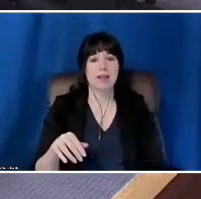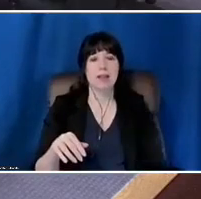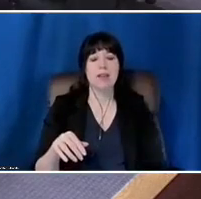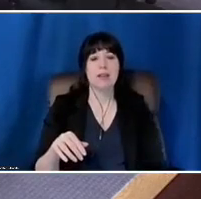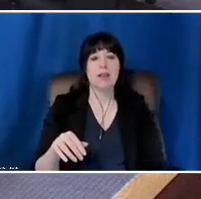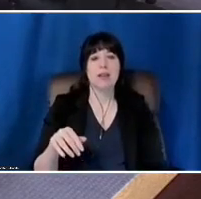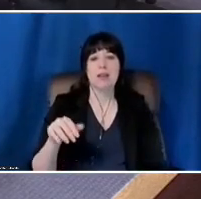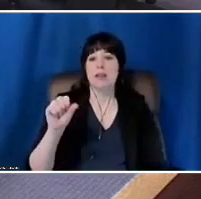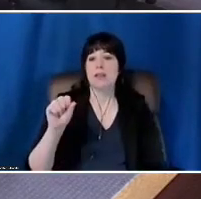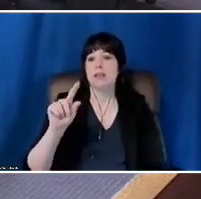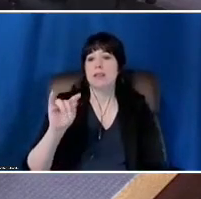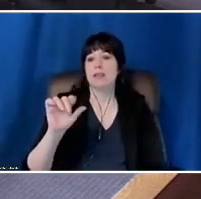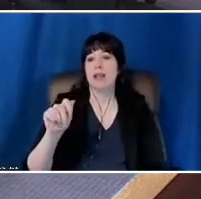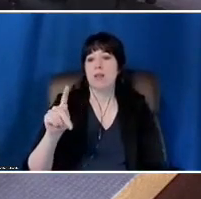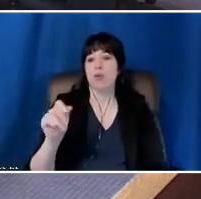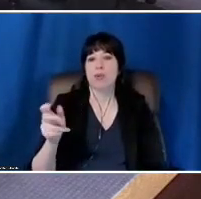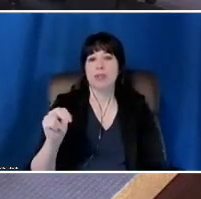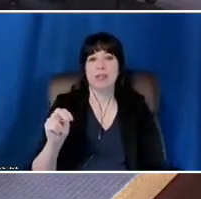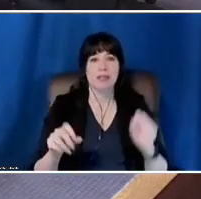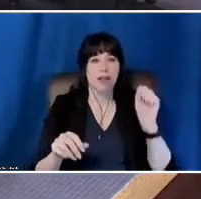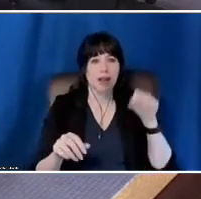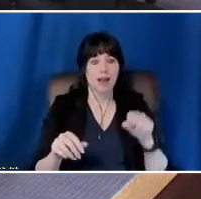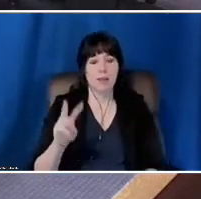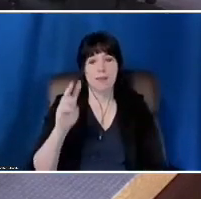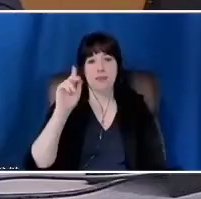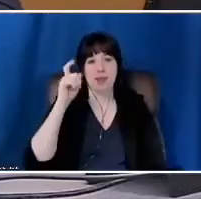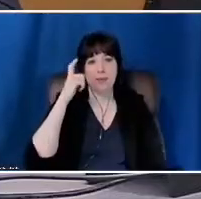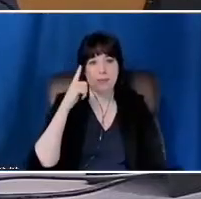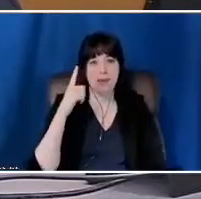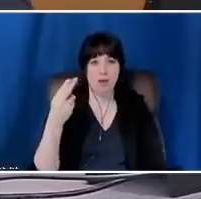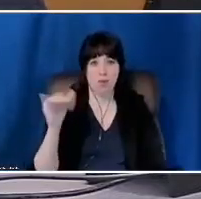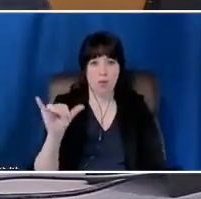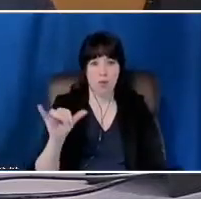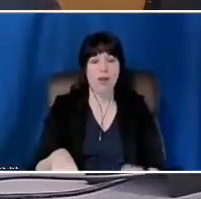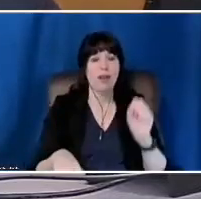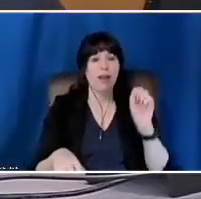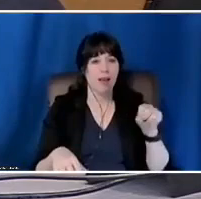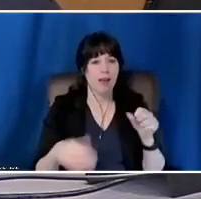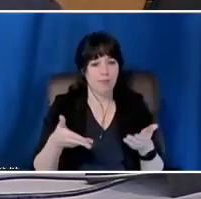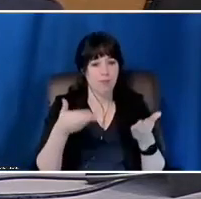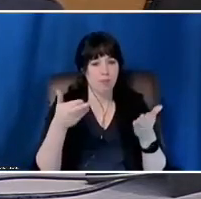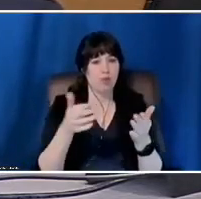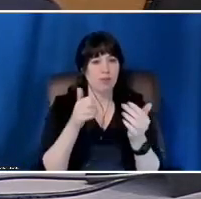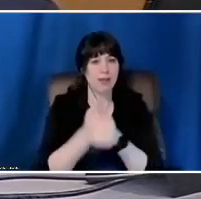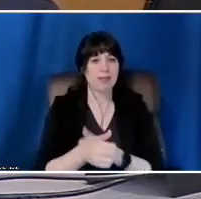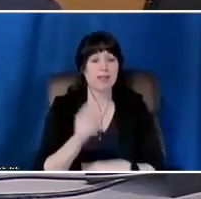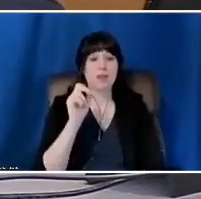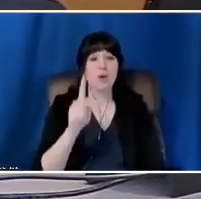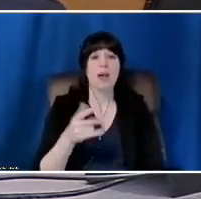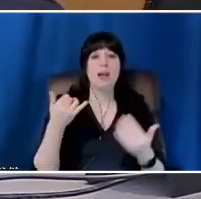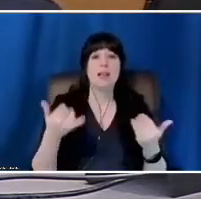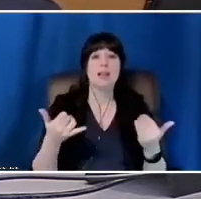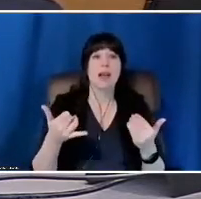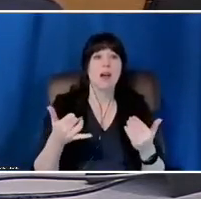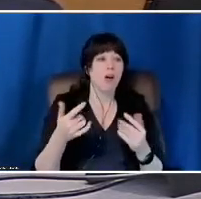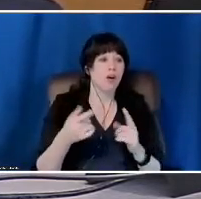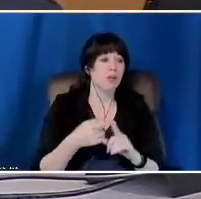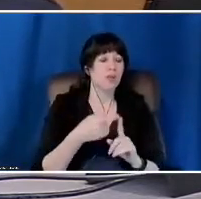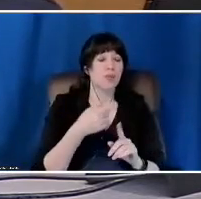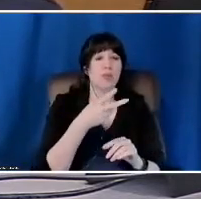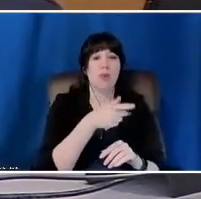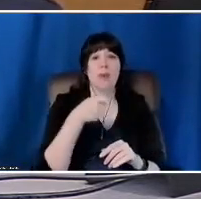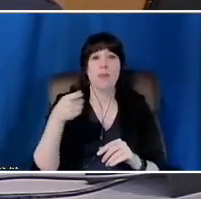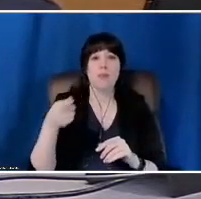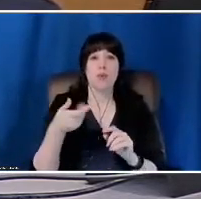Councilor Stapleton? Aye. Mayor Hoy? Aye. Motion passes. All right, on to the pulled items from the consent